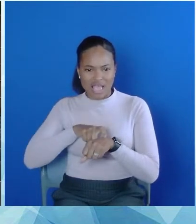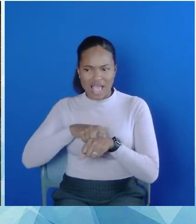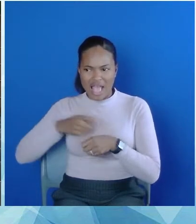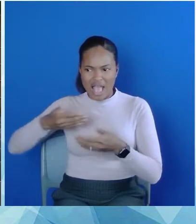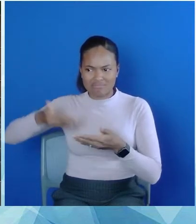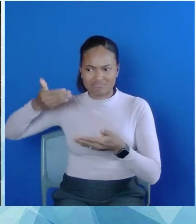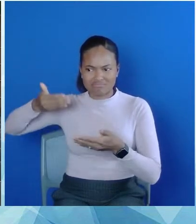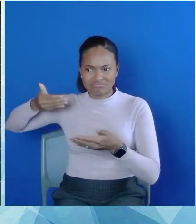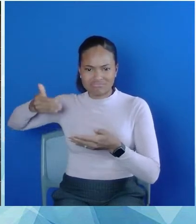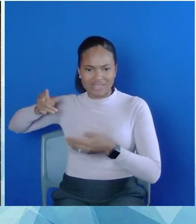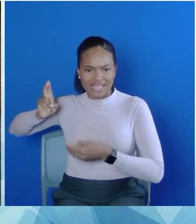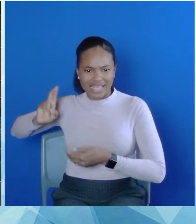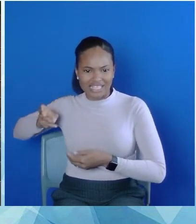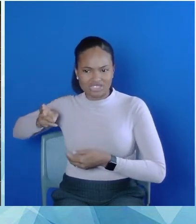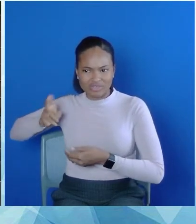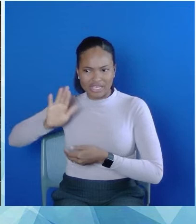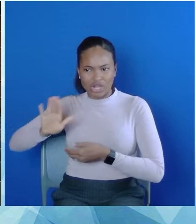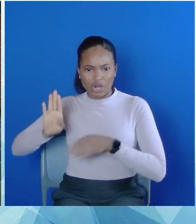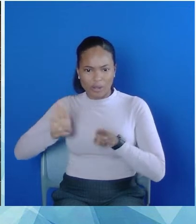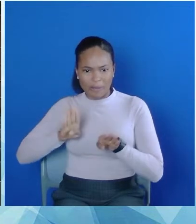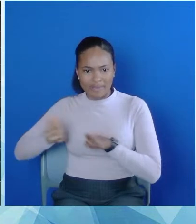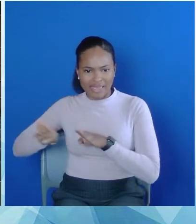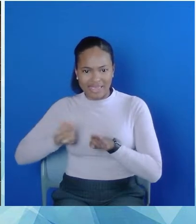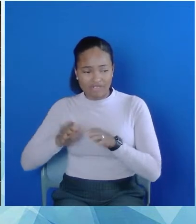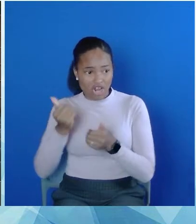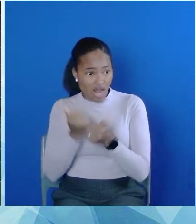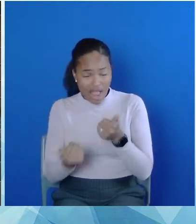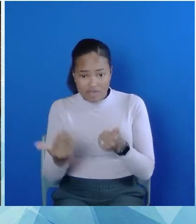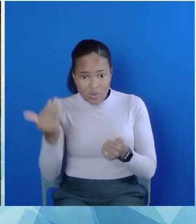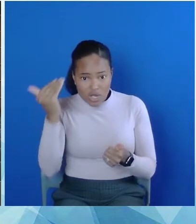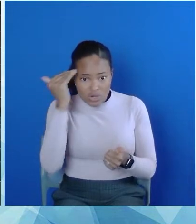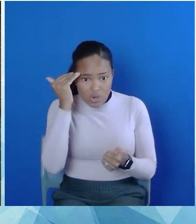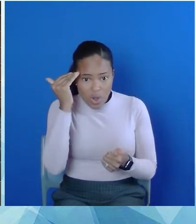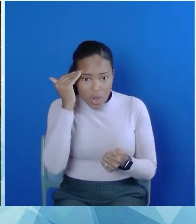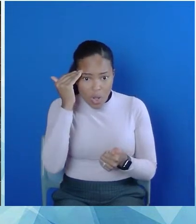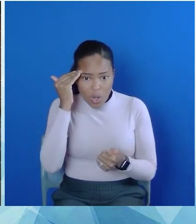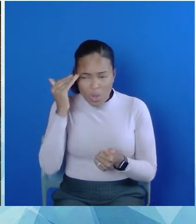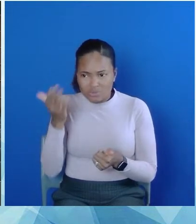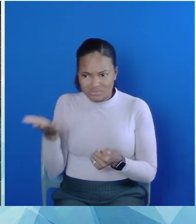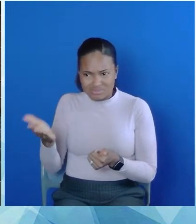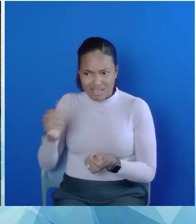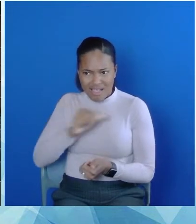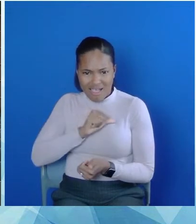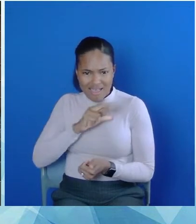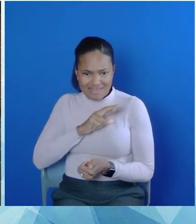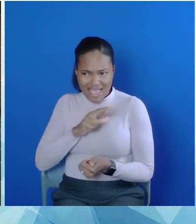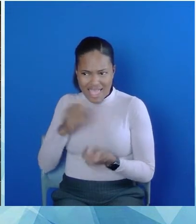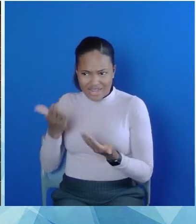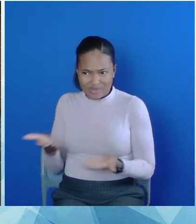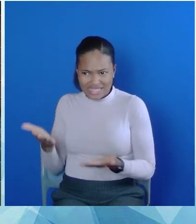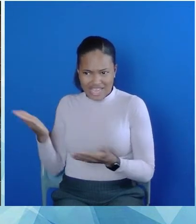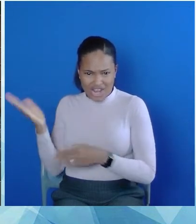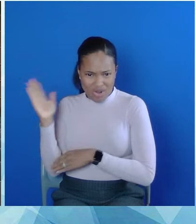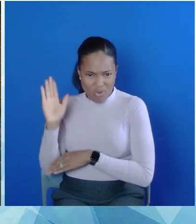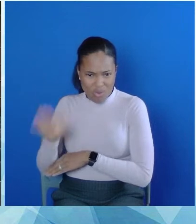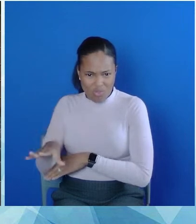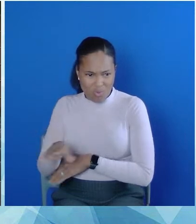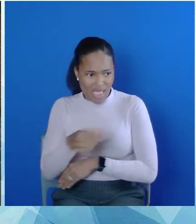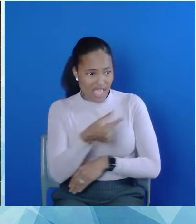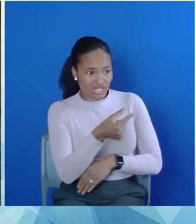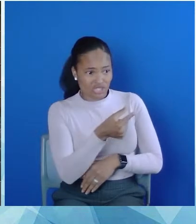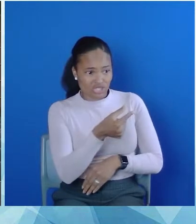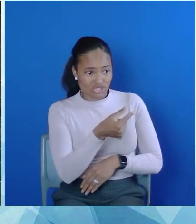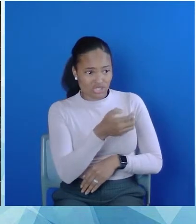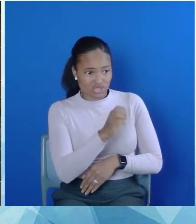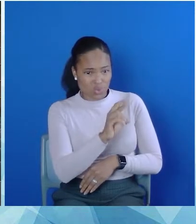it. Like, there is a long history of her behavior, and nothing had happened. So when Annette was here the whole time, George is new. He still was learning the system. He